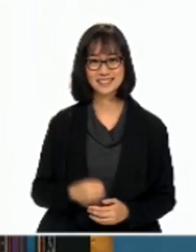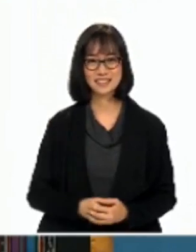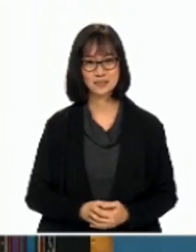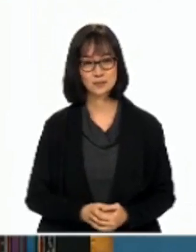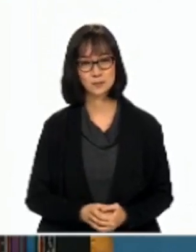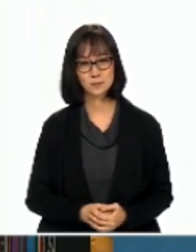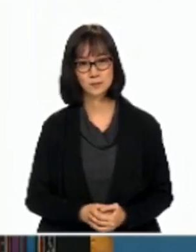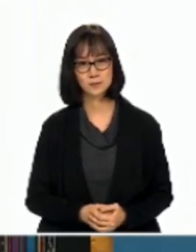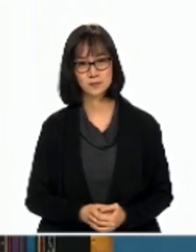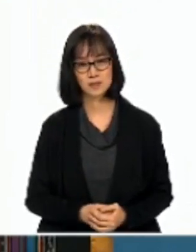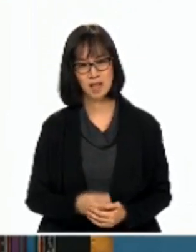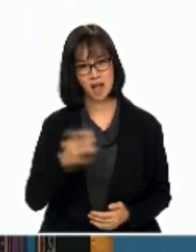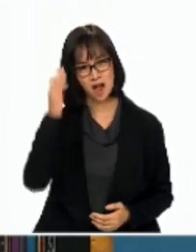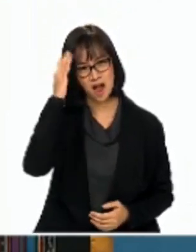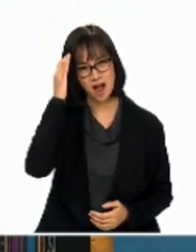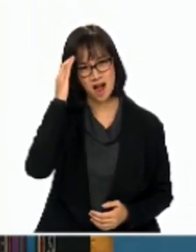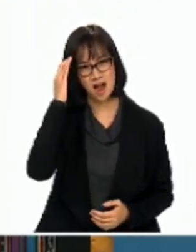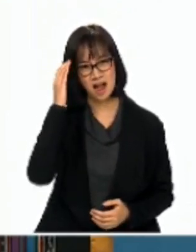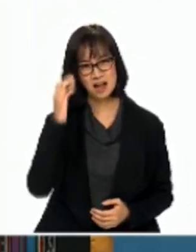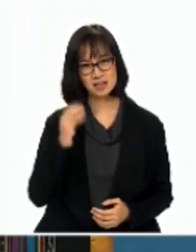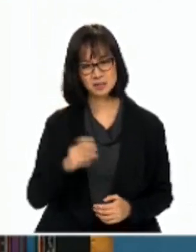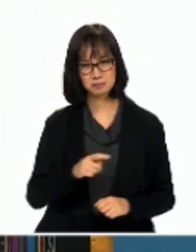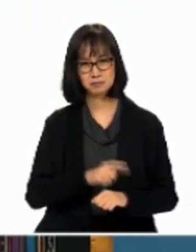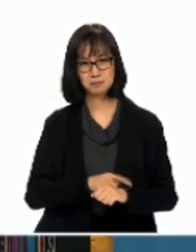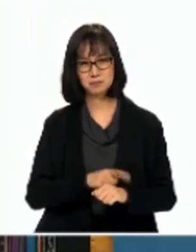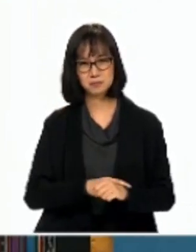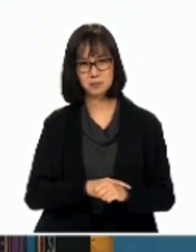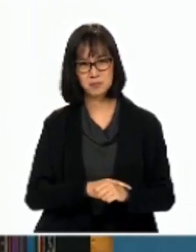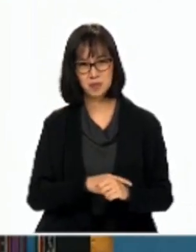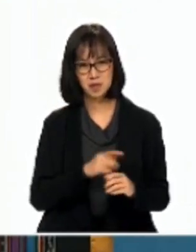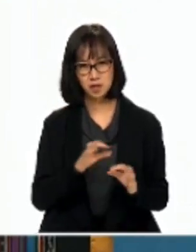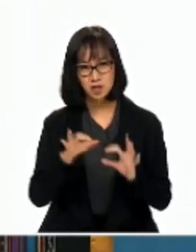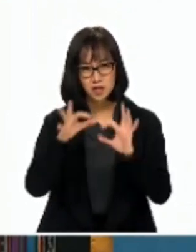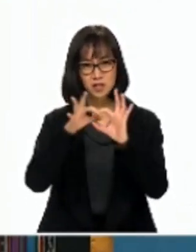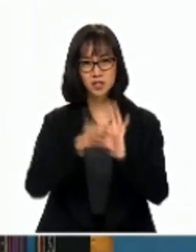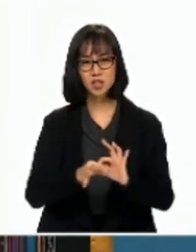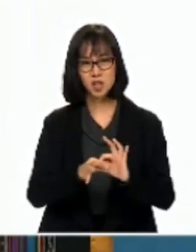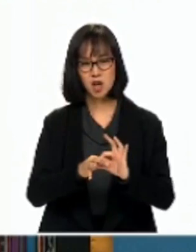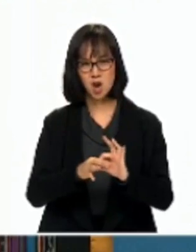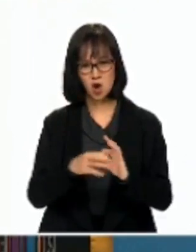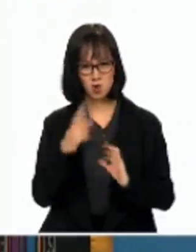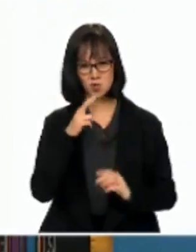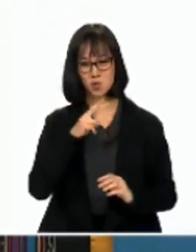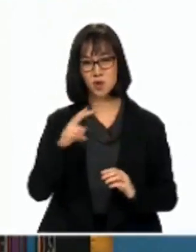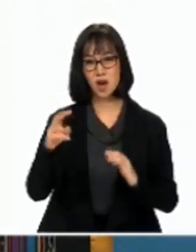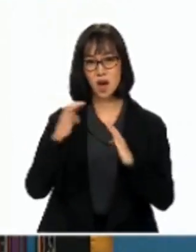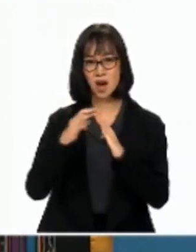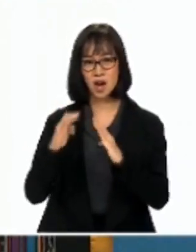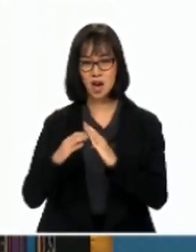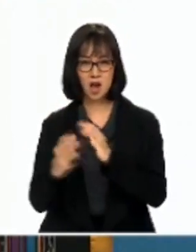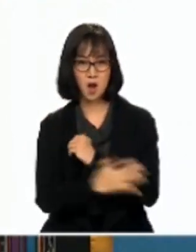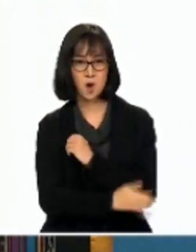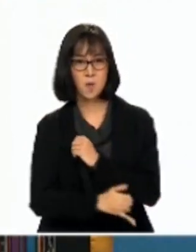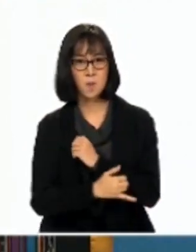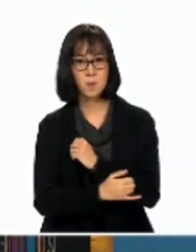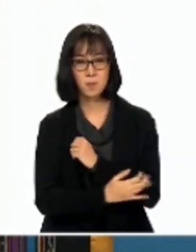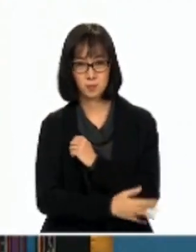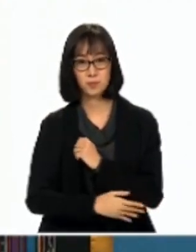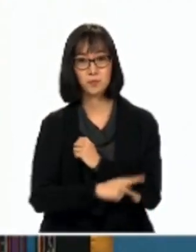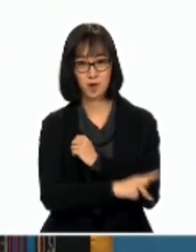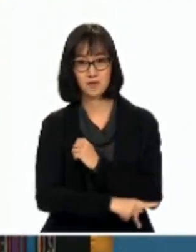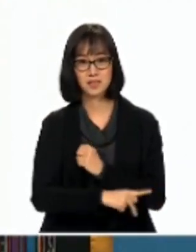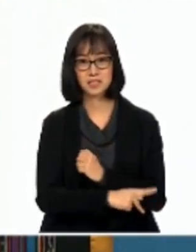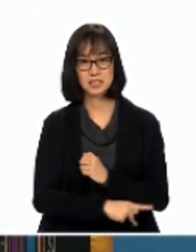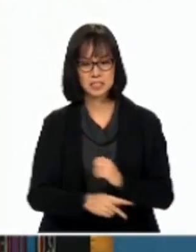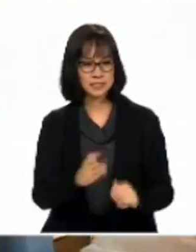ever since na-integrate yan, you would notice in your cities and provinces the deterioration of